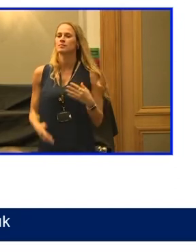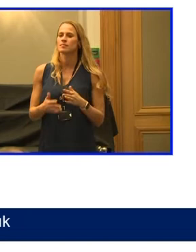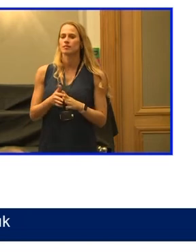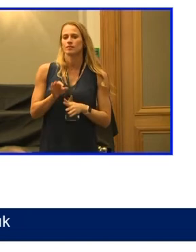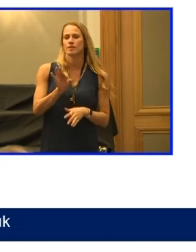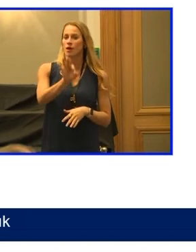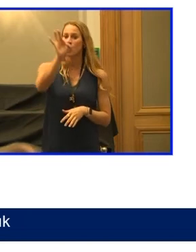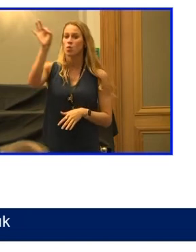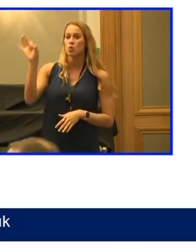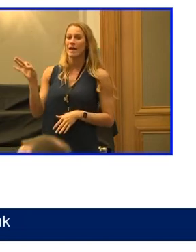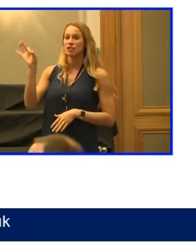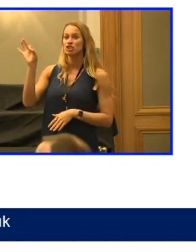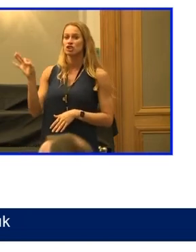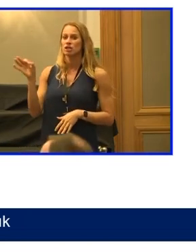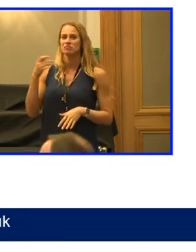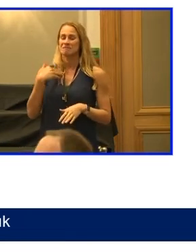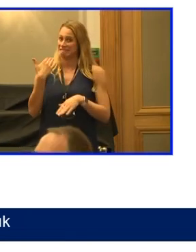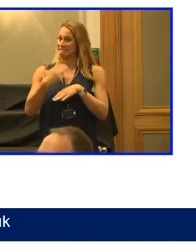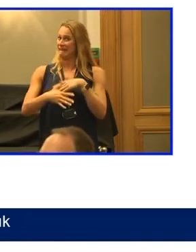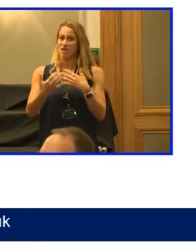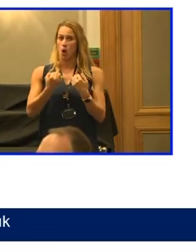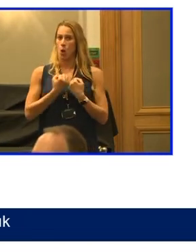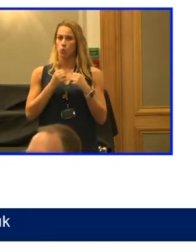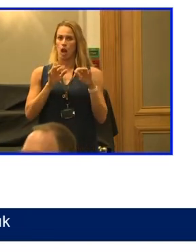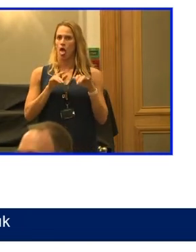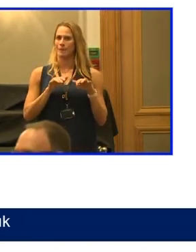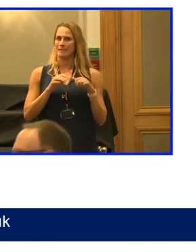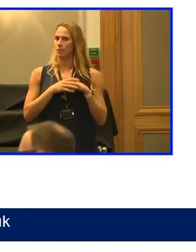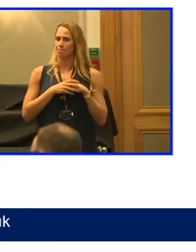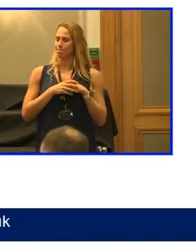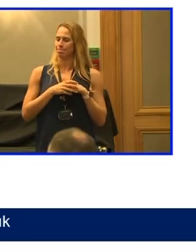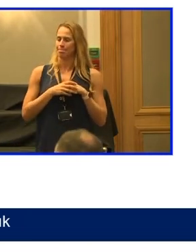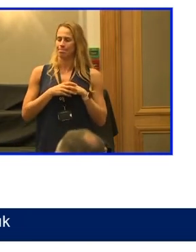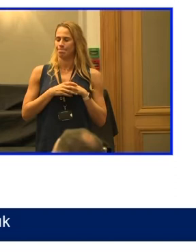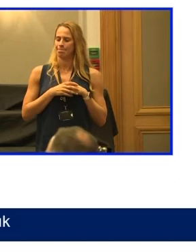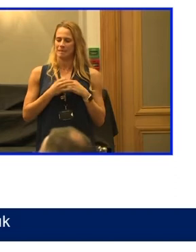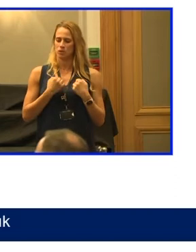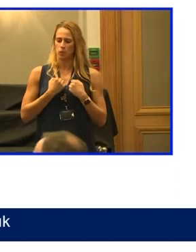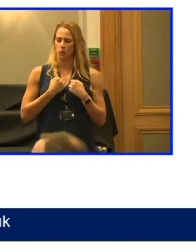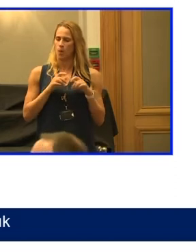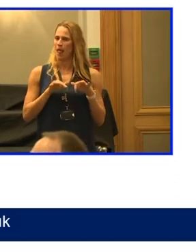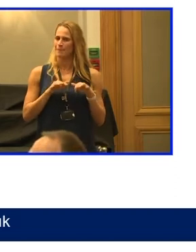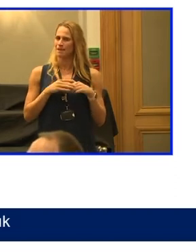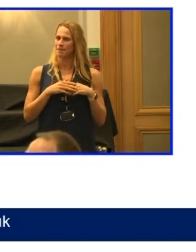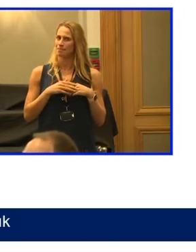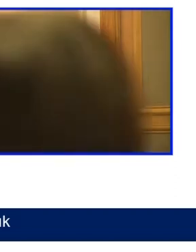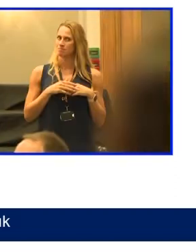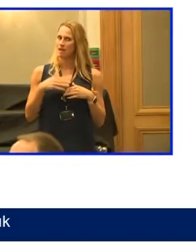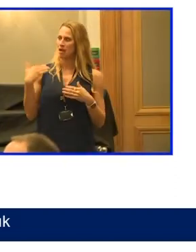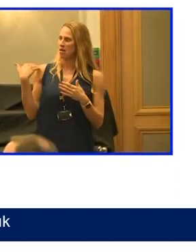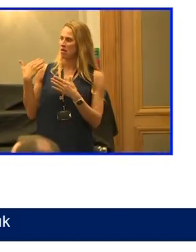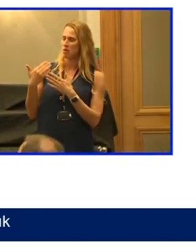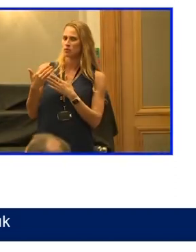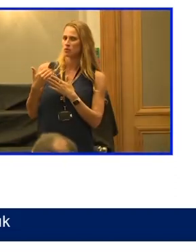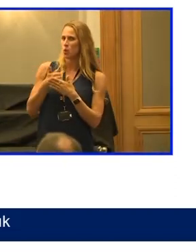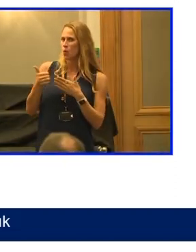I've never actually had a laptop for that very reason, because I've always been told that the